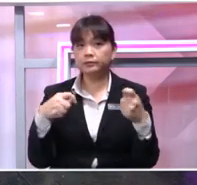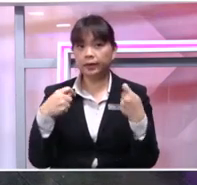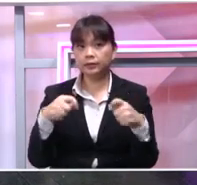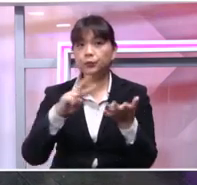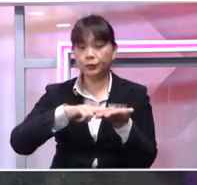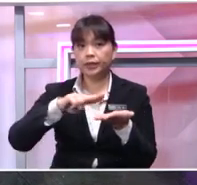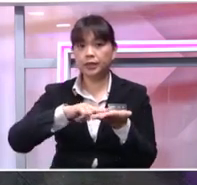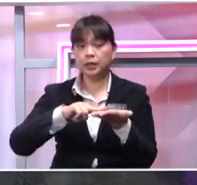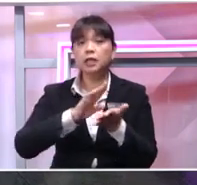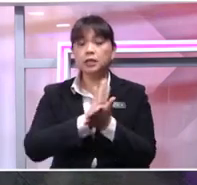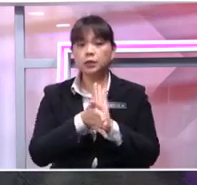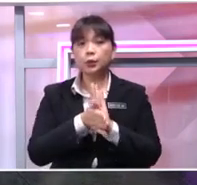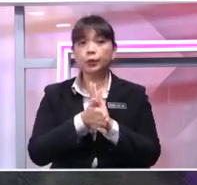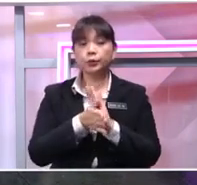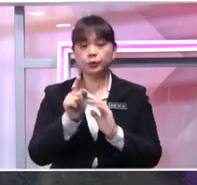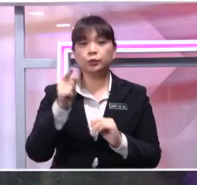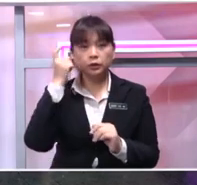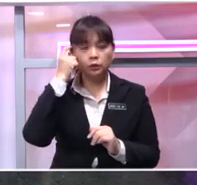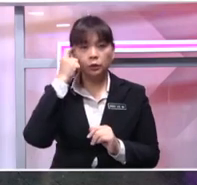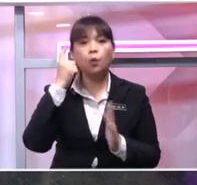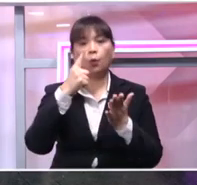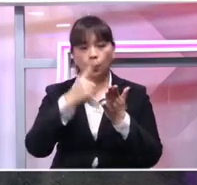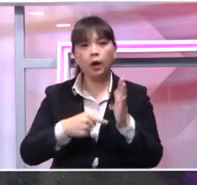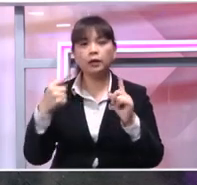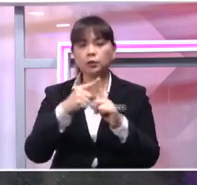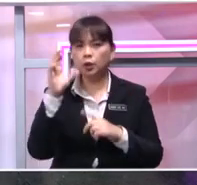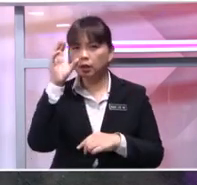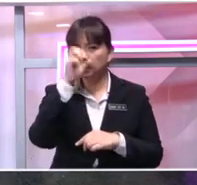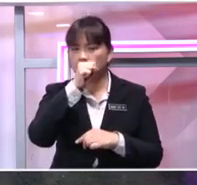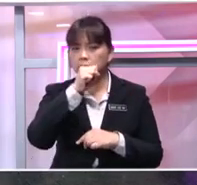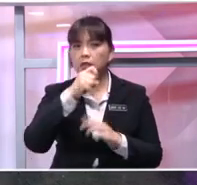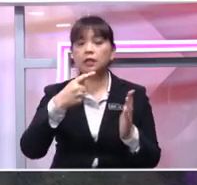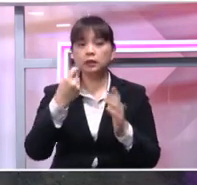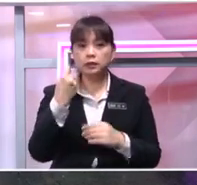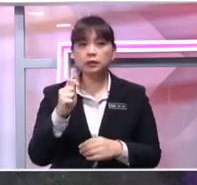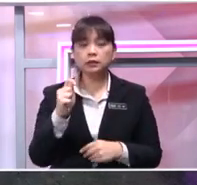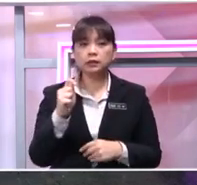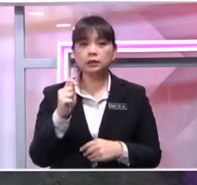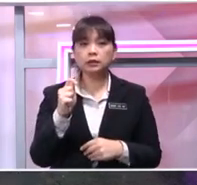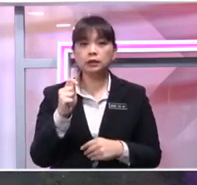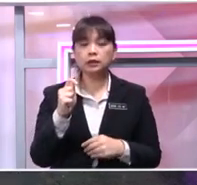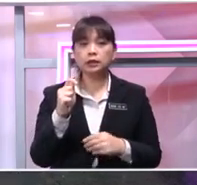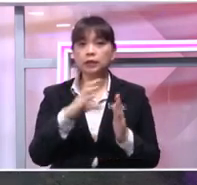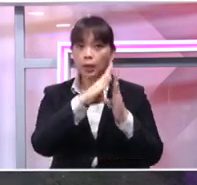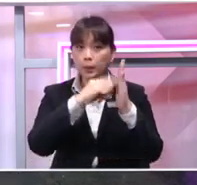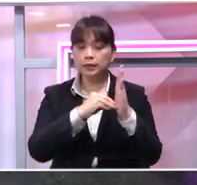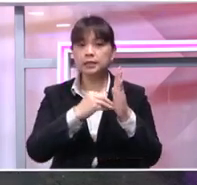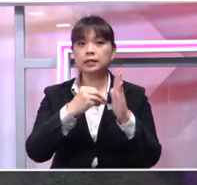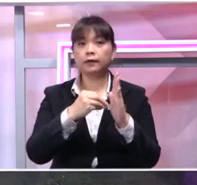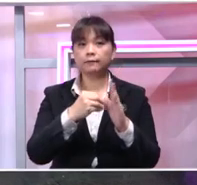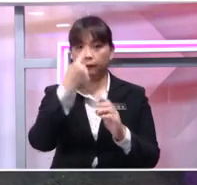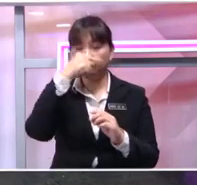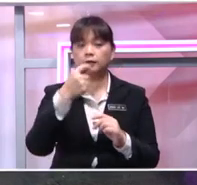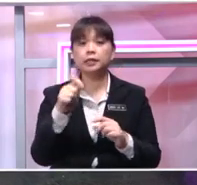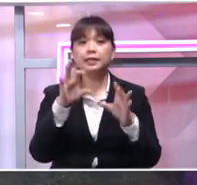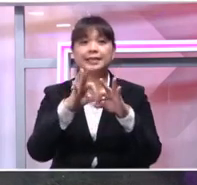So that you can know what to guess. Okay. From the context of the sentence. All